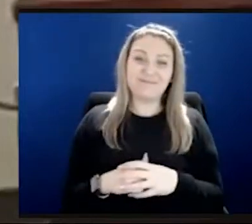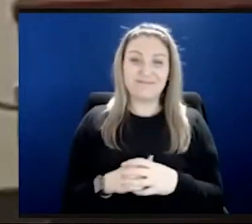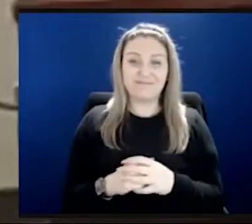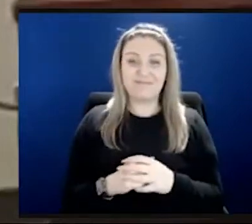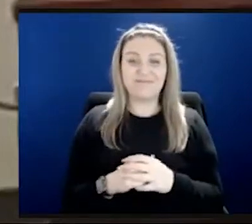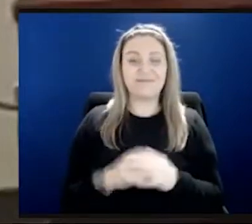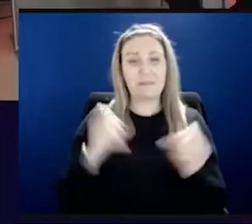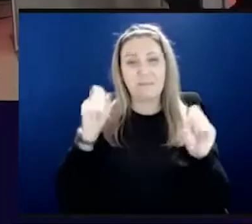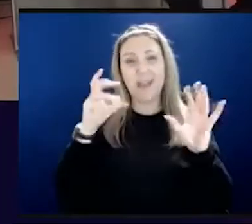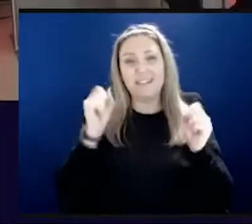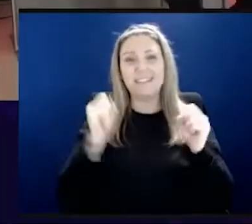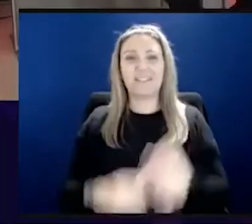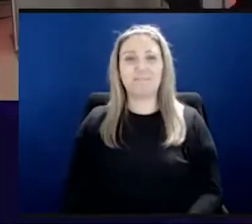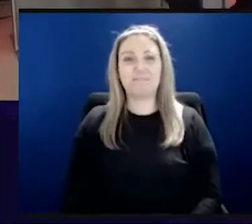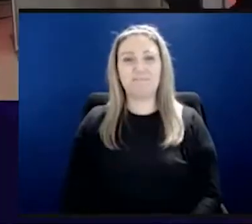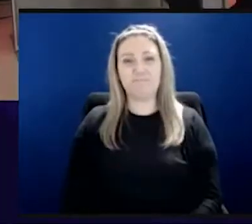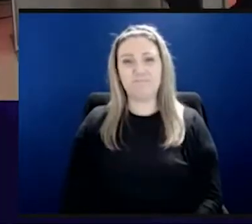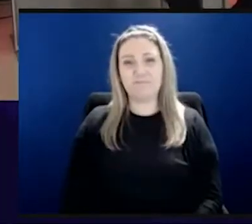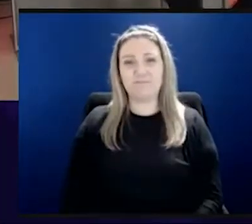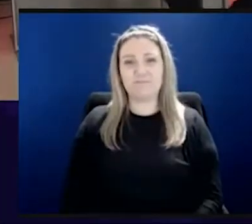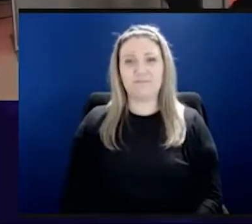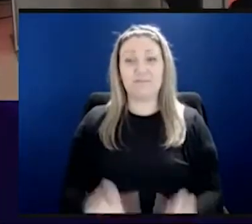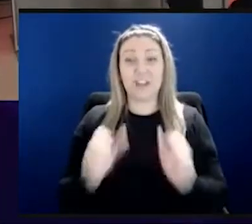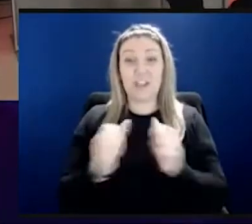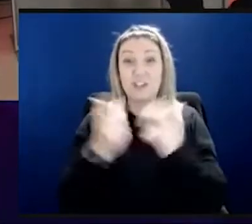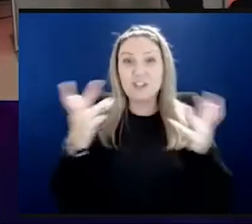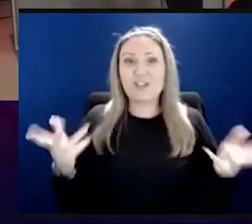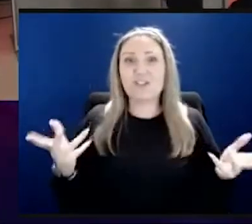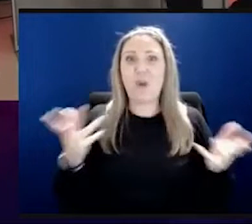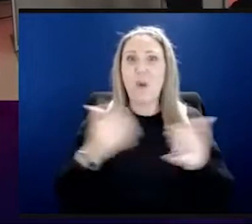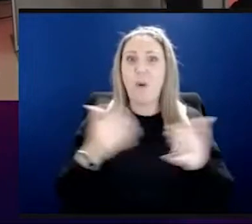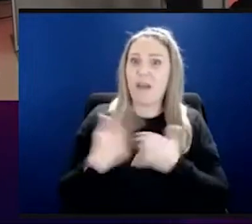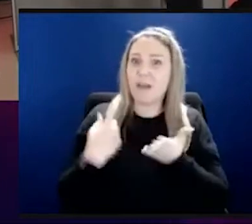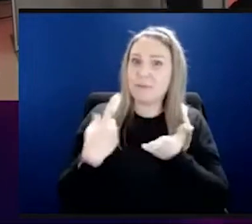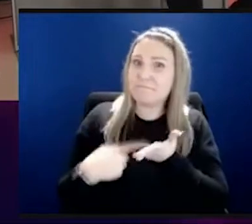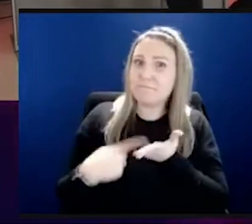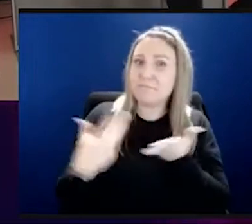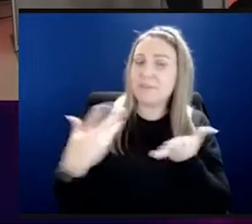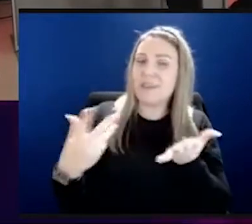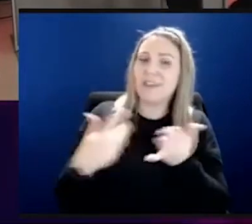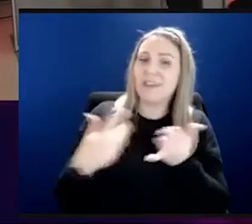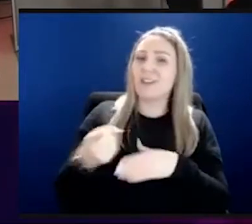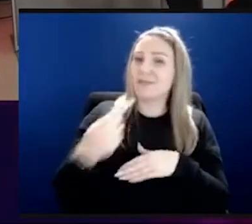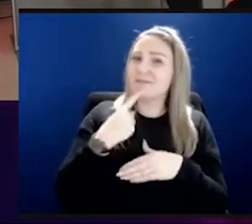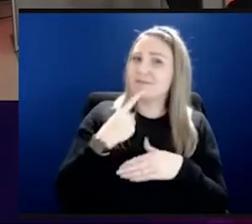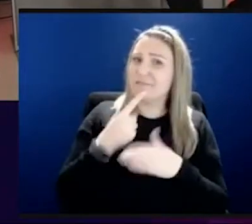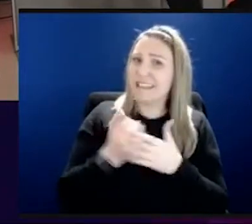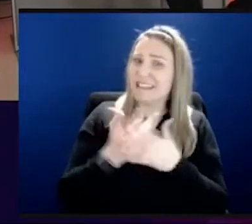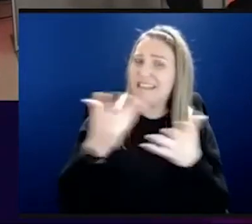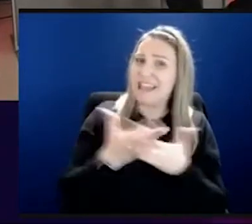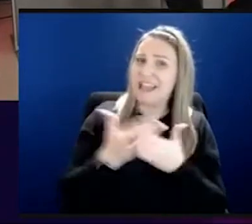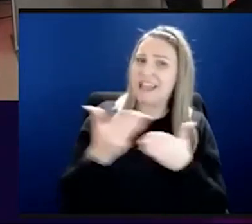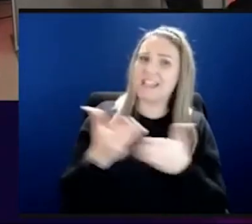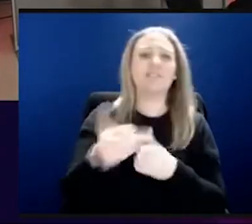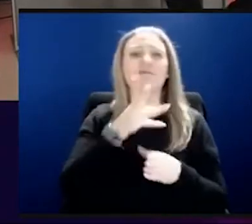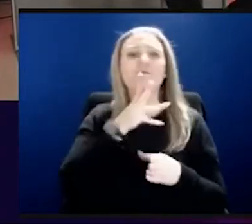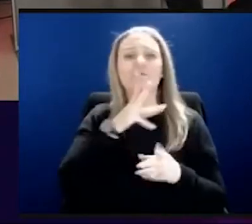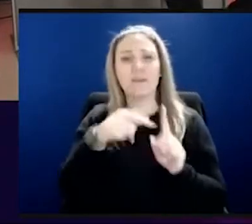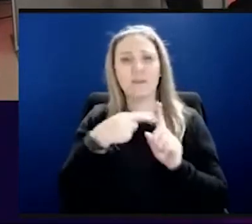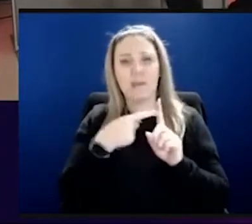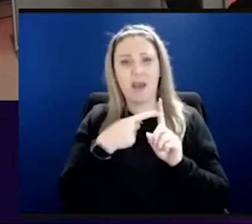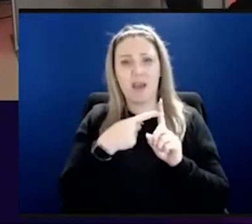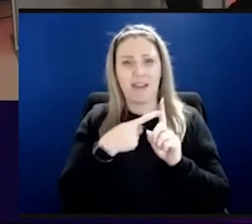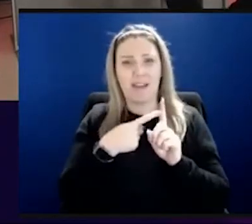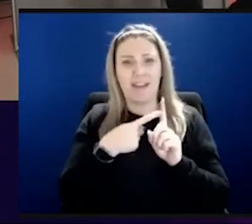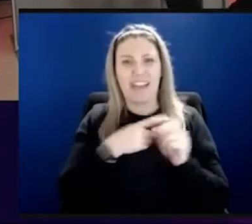amazing. There's so much to unpack. With what you just said, there's a lot to unpack there, because you also talked about ripping your LVAD